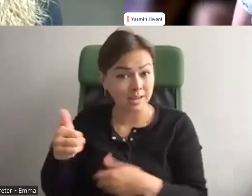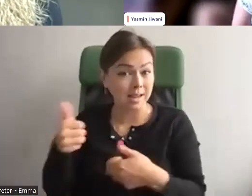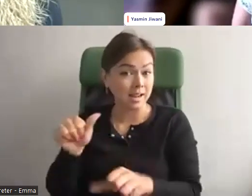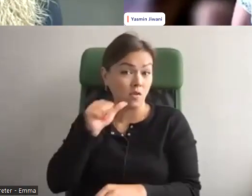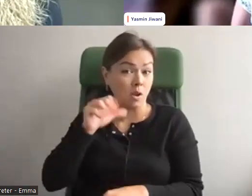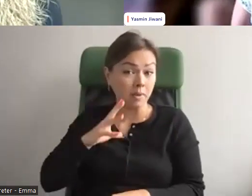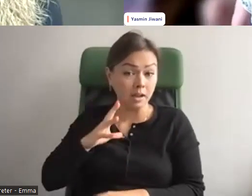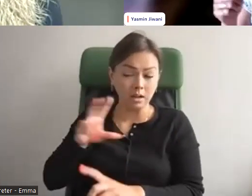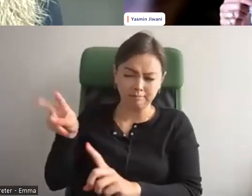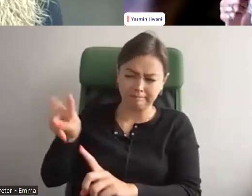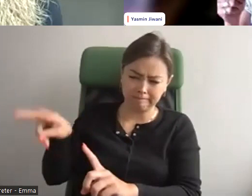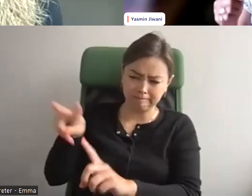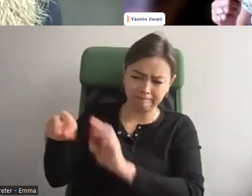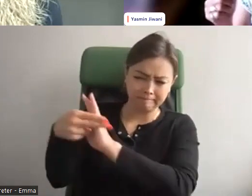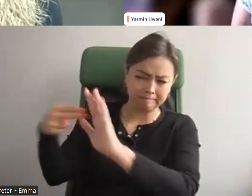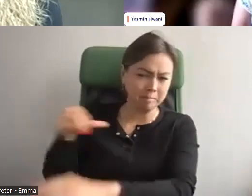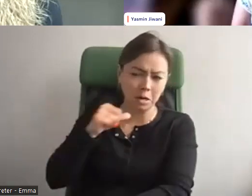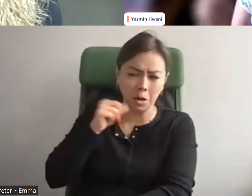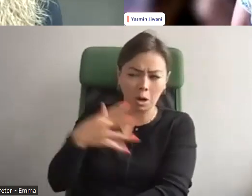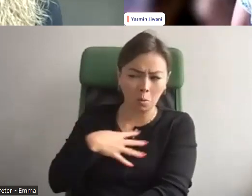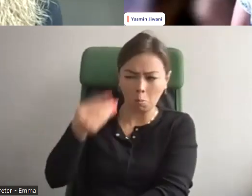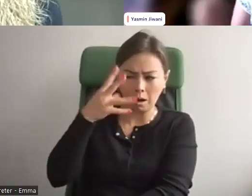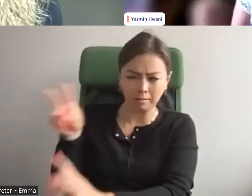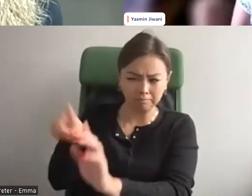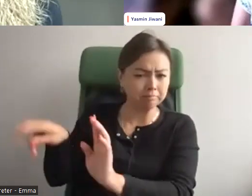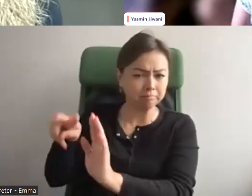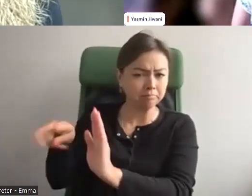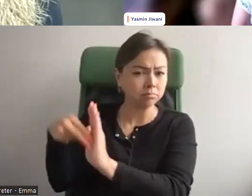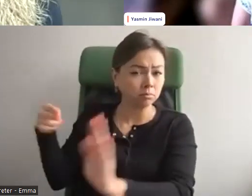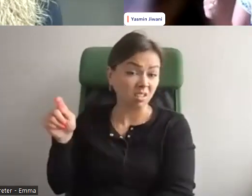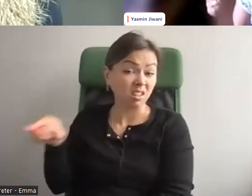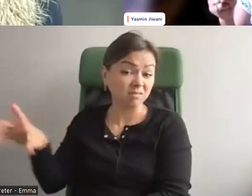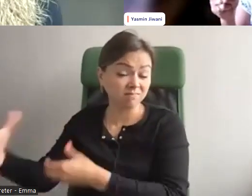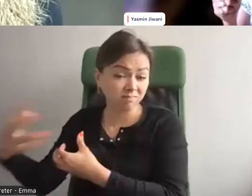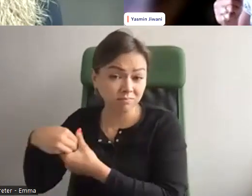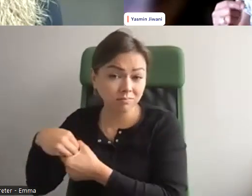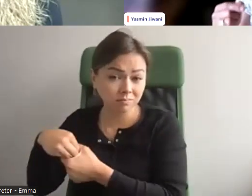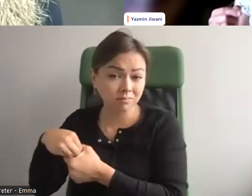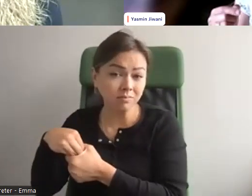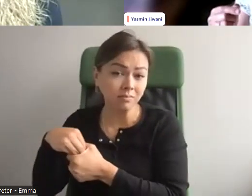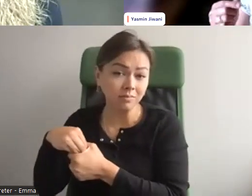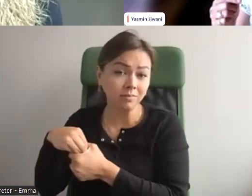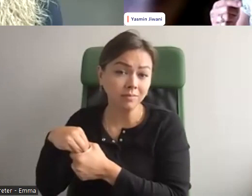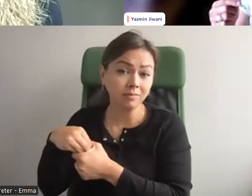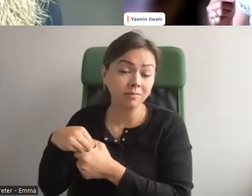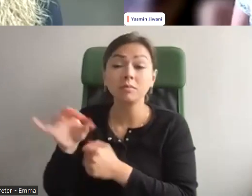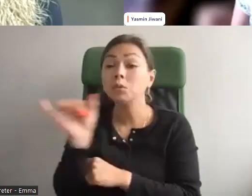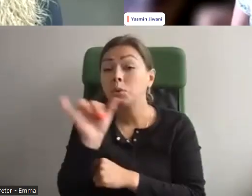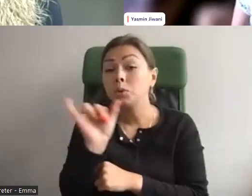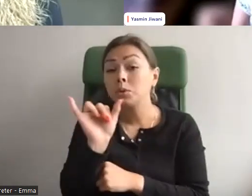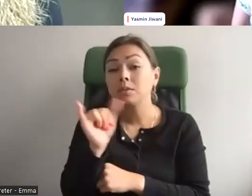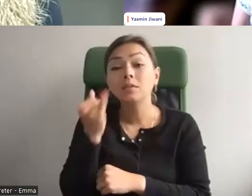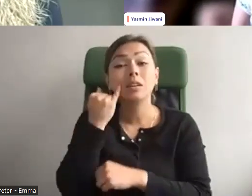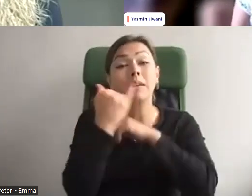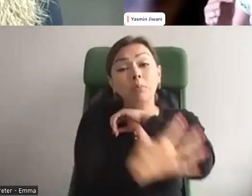white. And you can see this even in terms of the coverage that's there with poor women or women who are